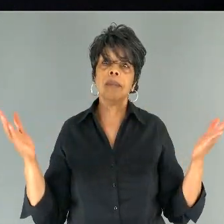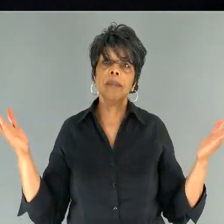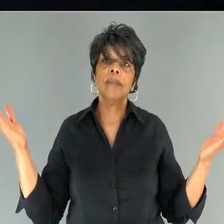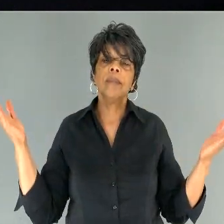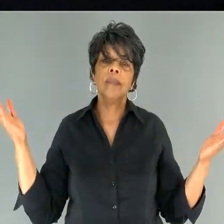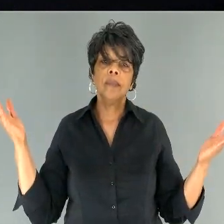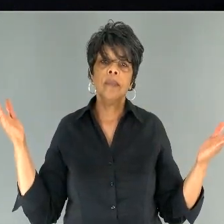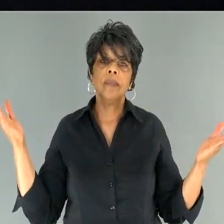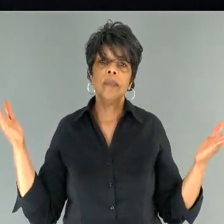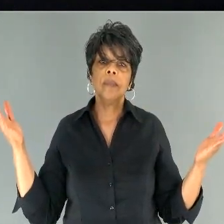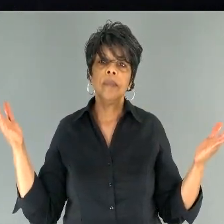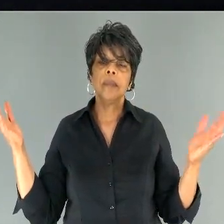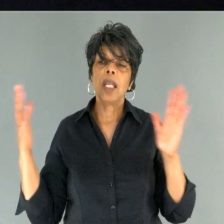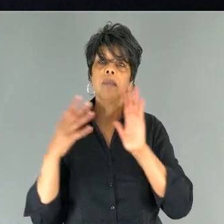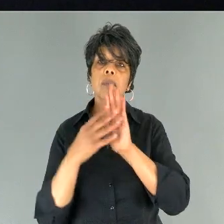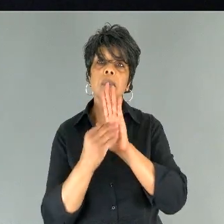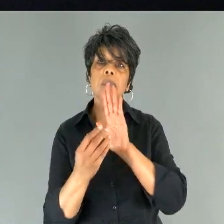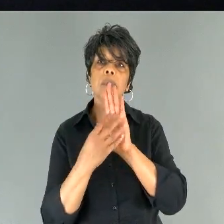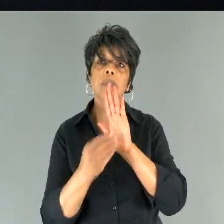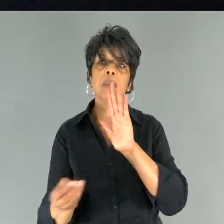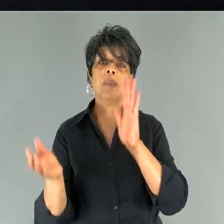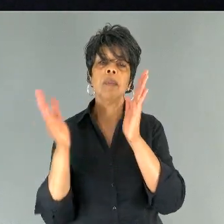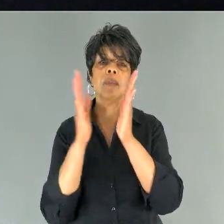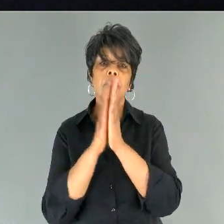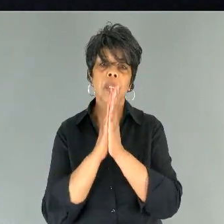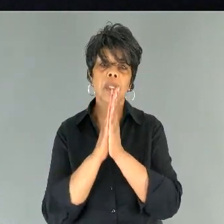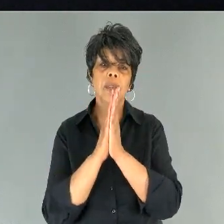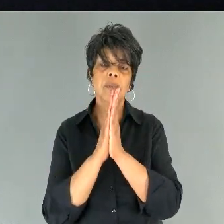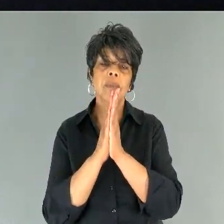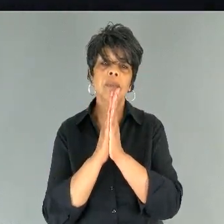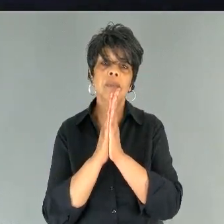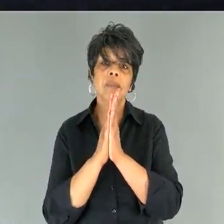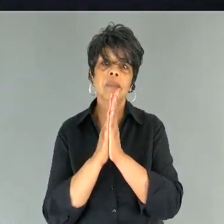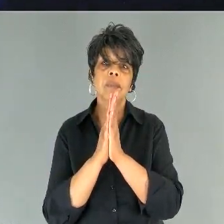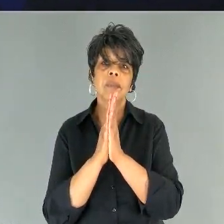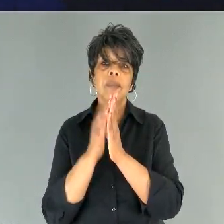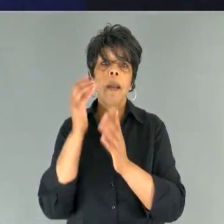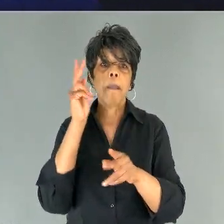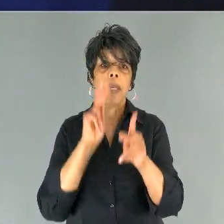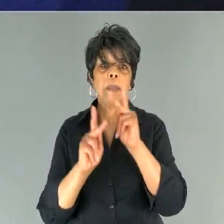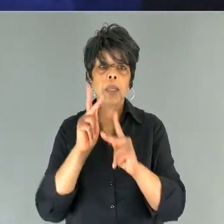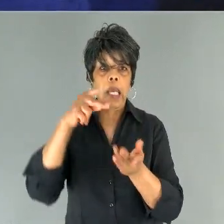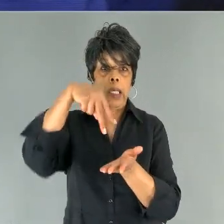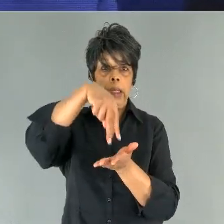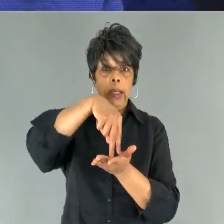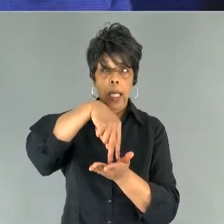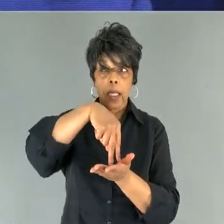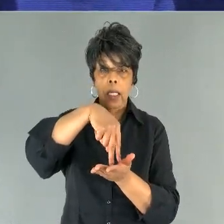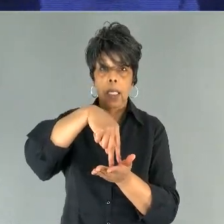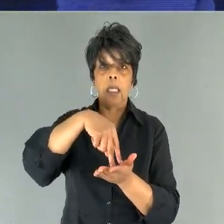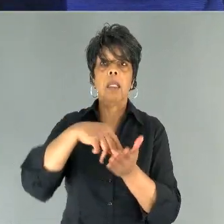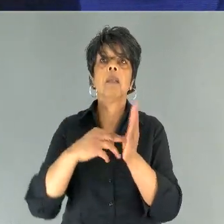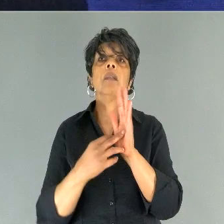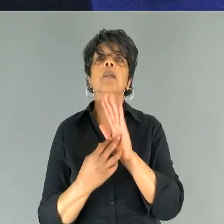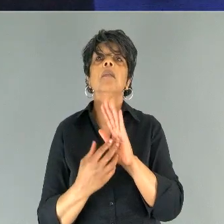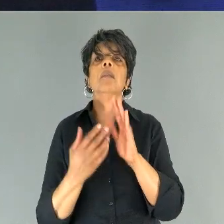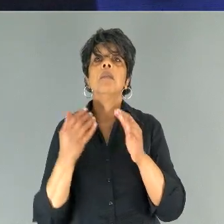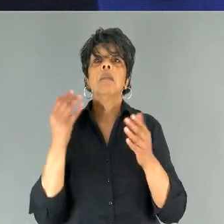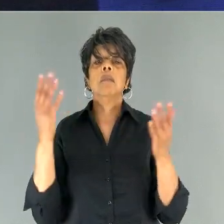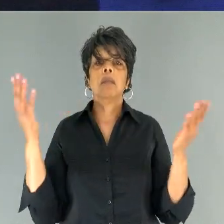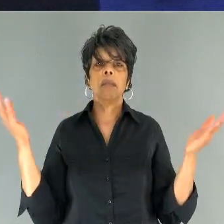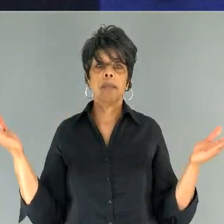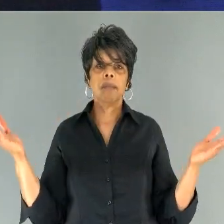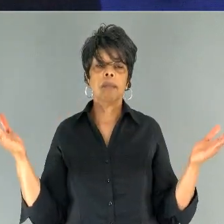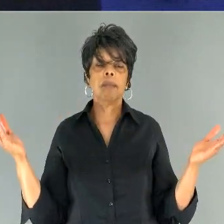and pray this very simple prayer with me? If you pray this prayer and mean it from the bottom of your heart, you'll be